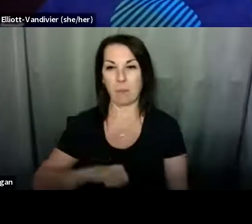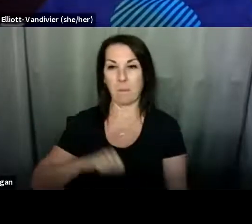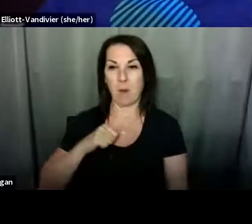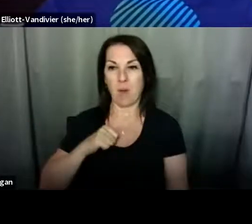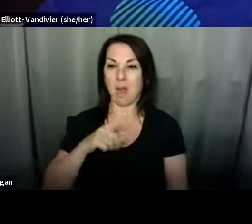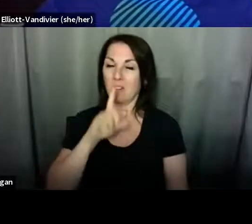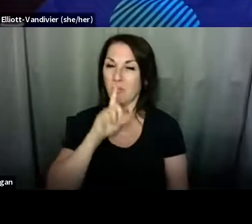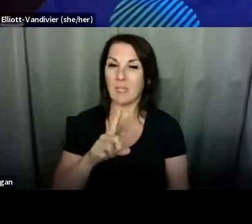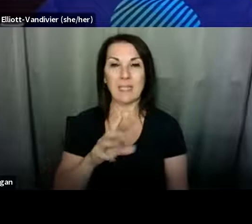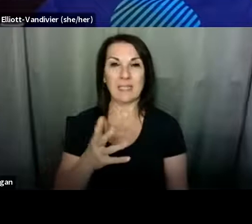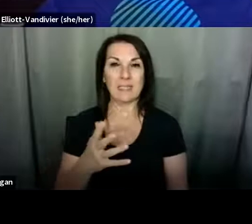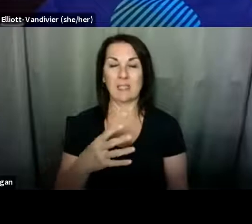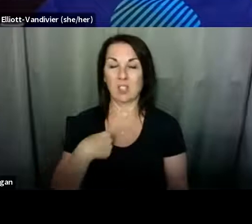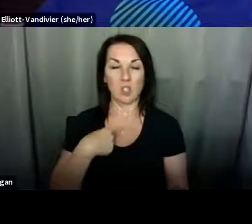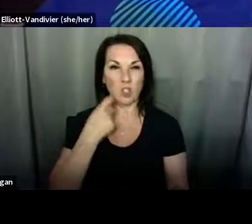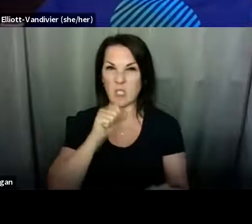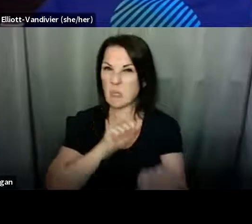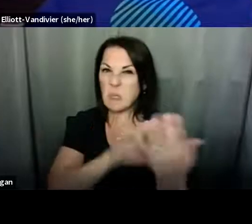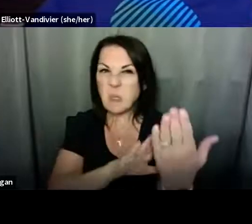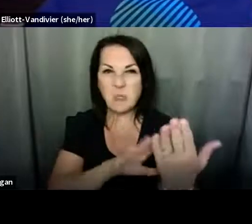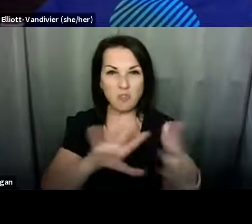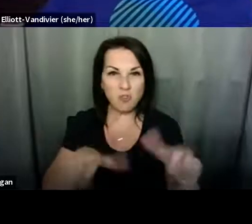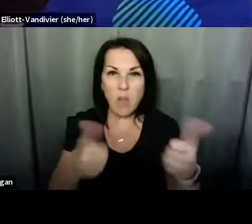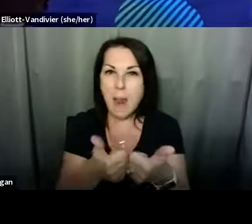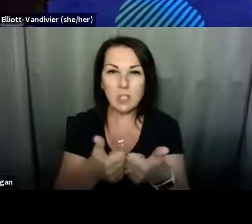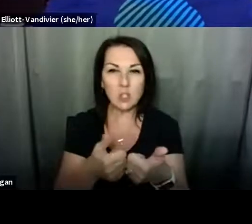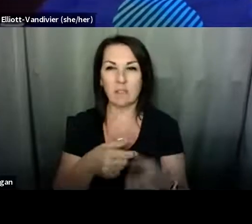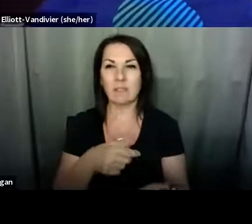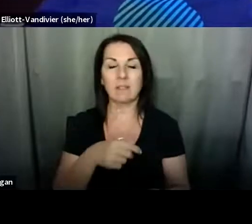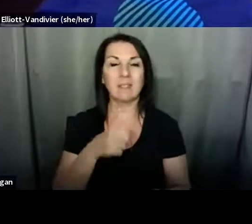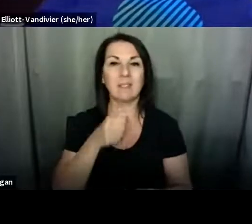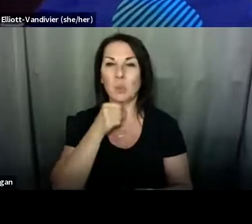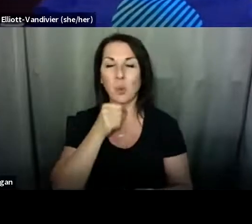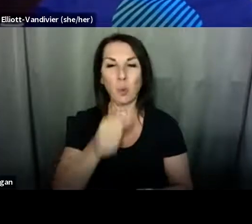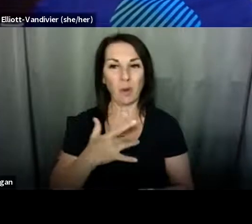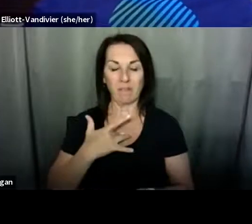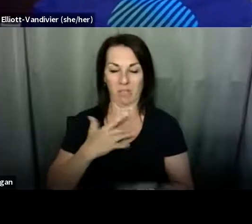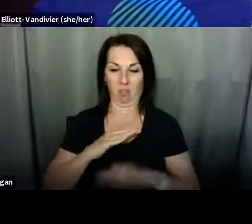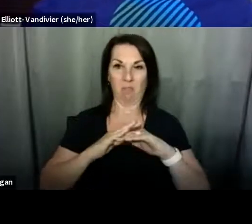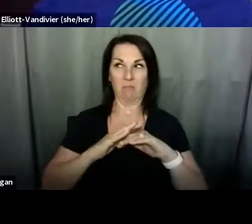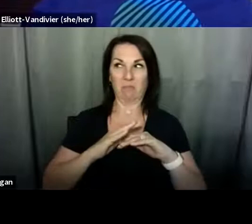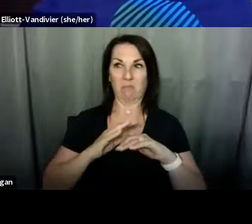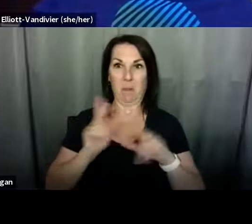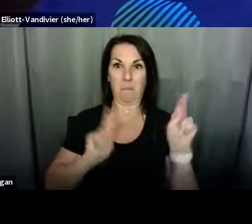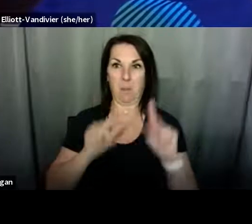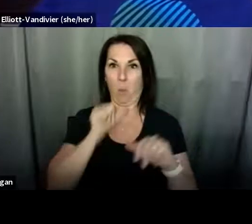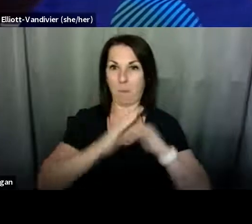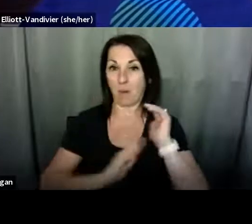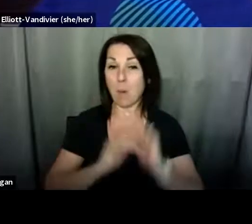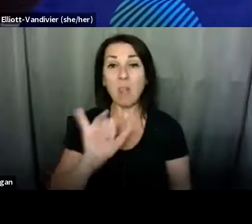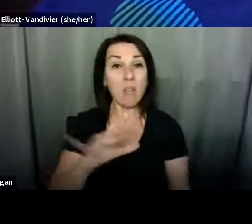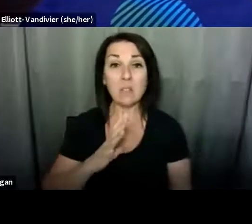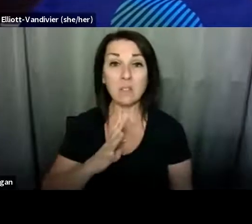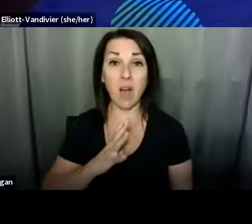right. It's in your face. It's challenging. It's not going to be something which people are going to be comfortable with. And that's okay. That's totally,